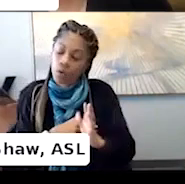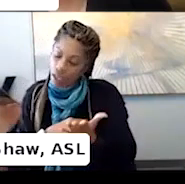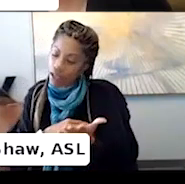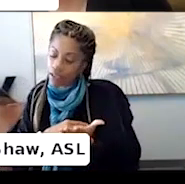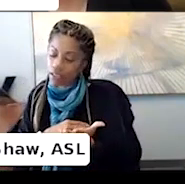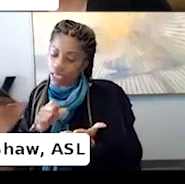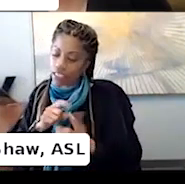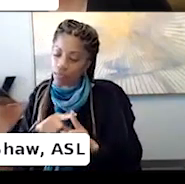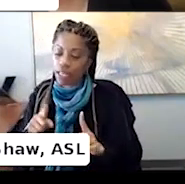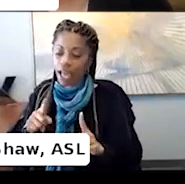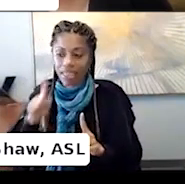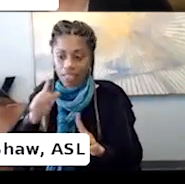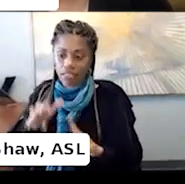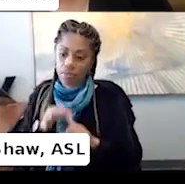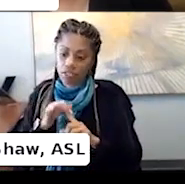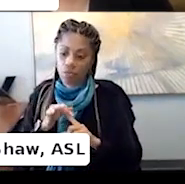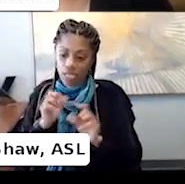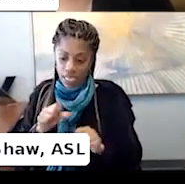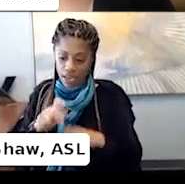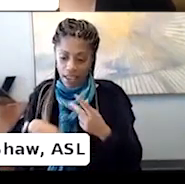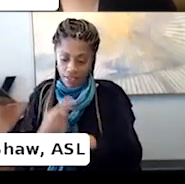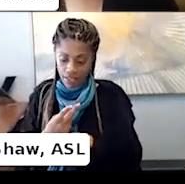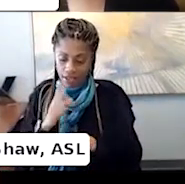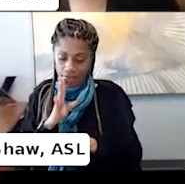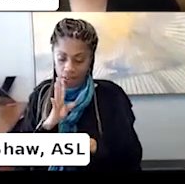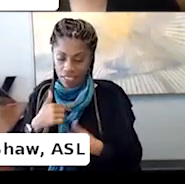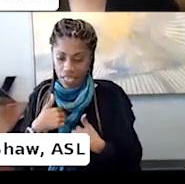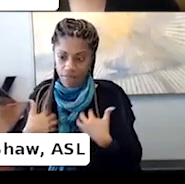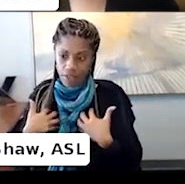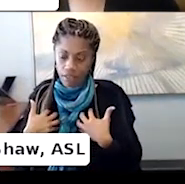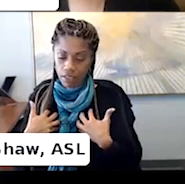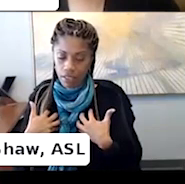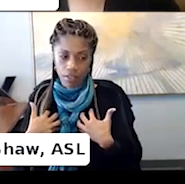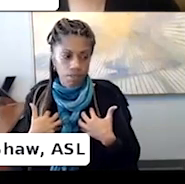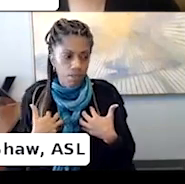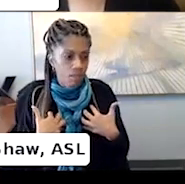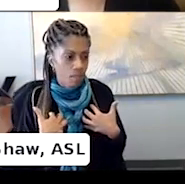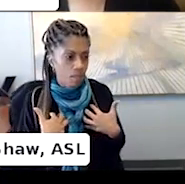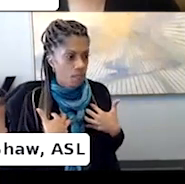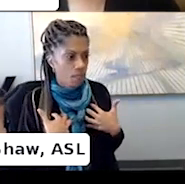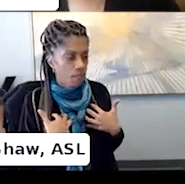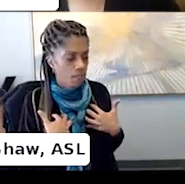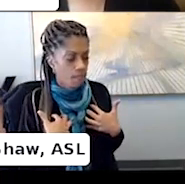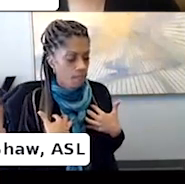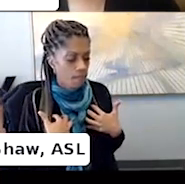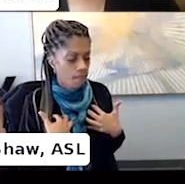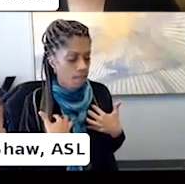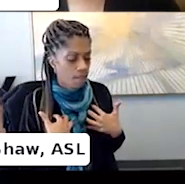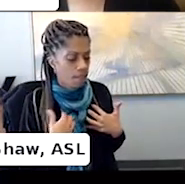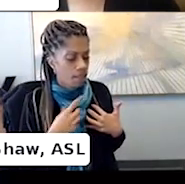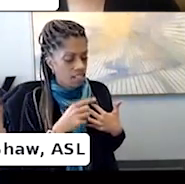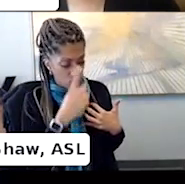can have those kind of talks, even if sometimes I feel myself blushing a little bit. Have you ever thought you couldn't cope with having a child?